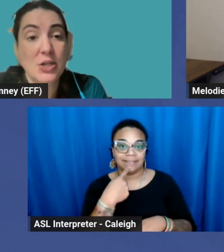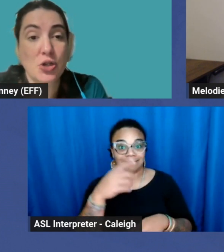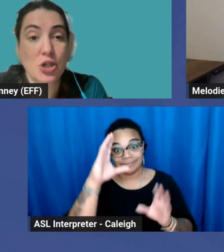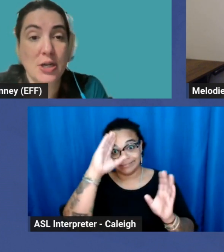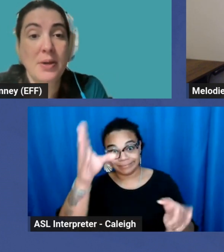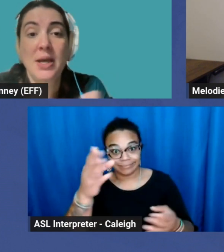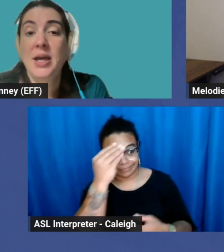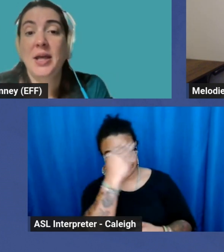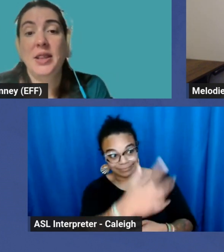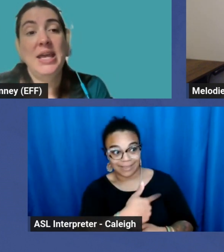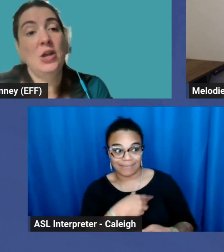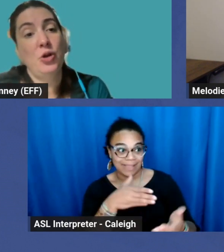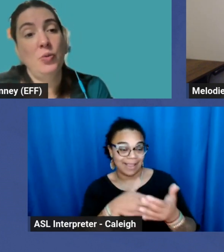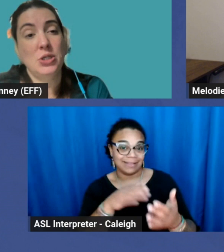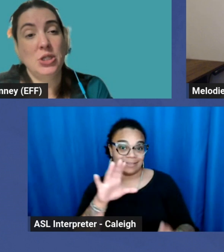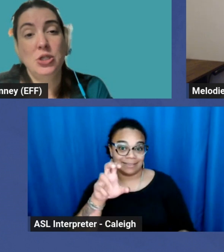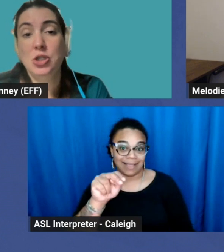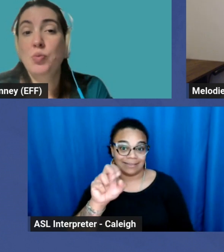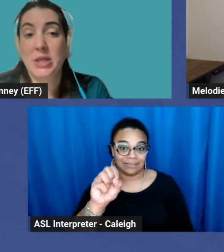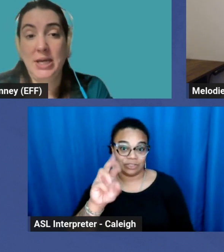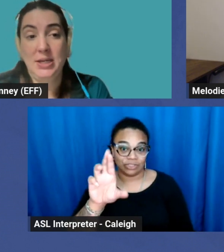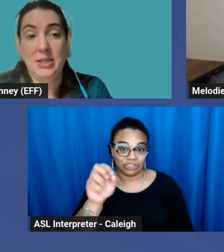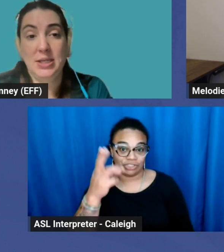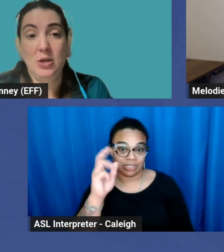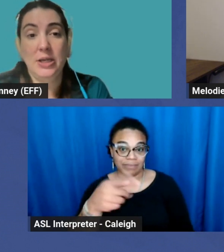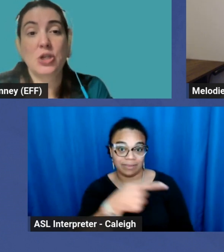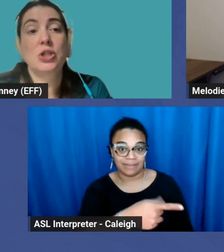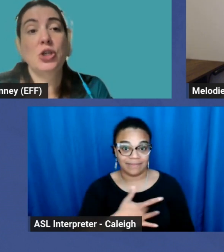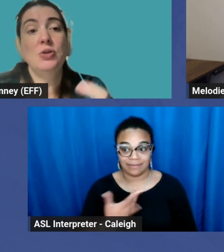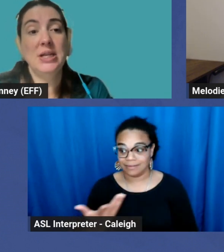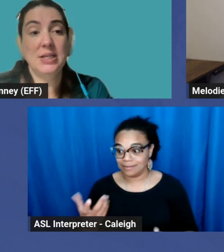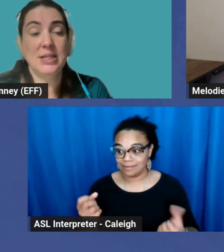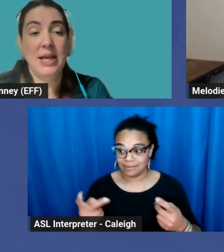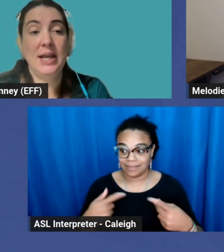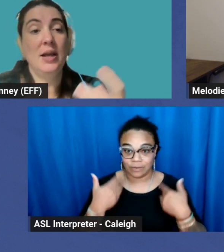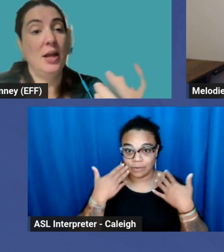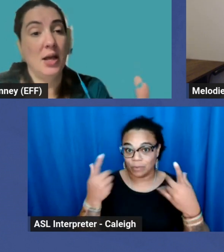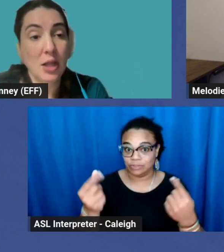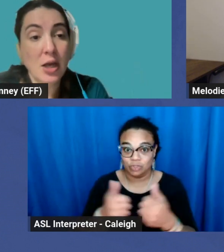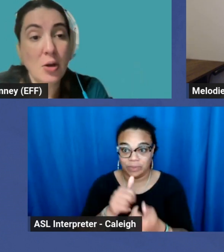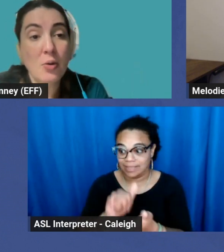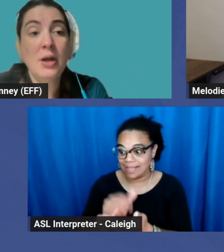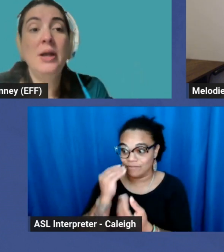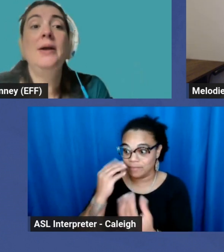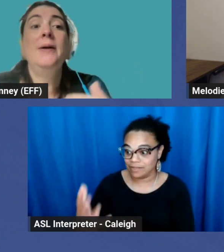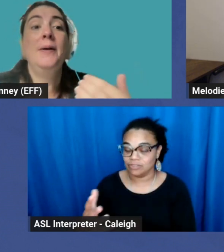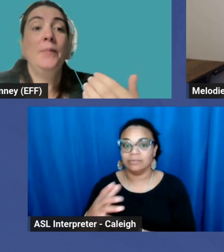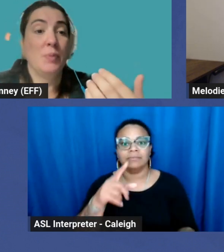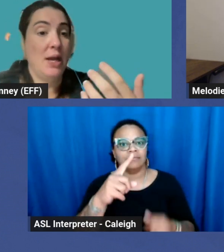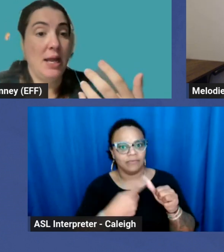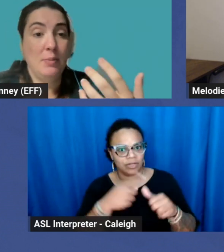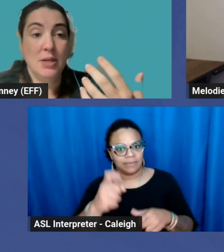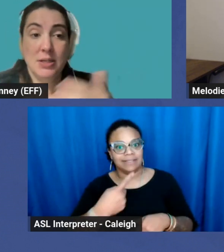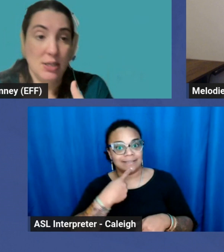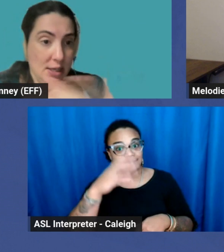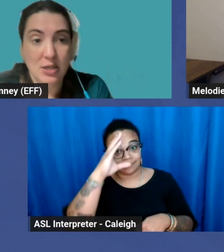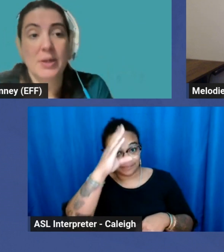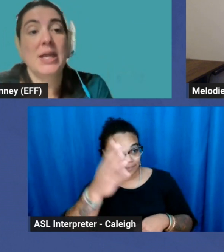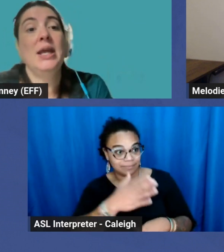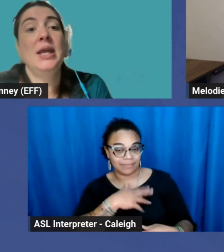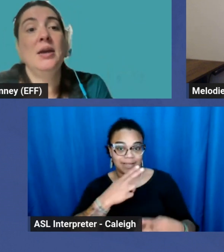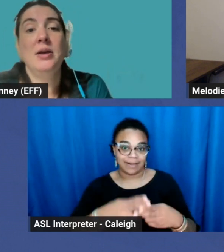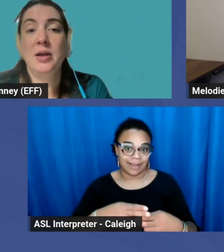against censorship, they don't know what to do with that necessarily. So you need to say, hello, my name is